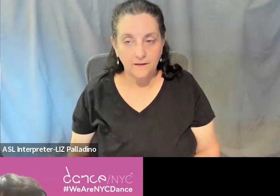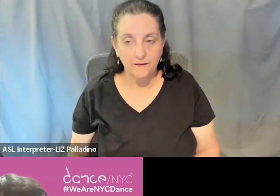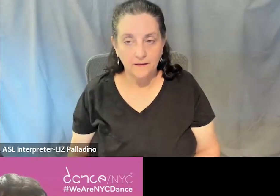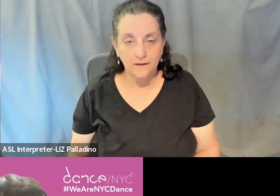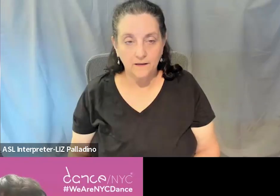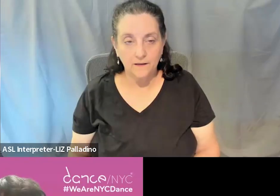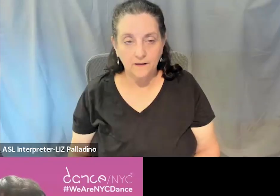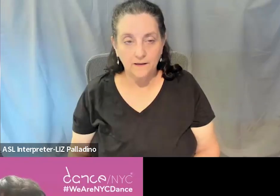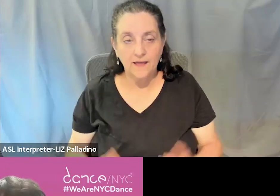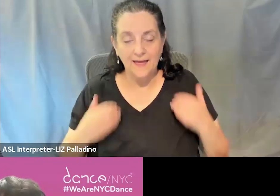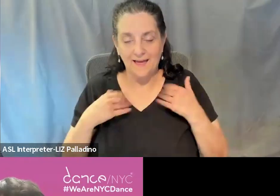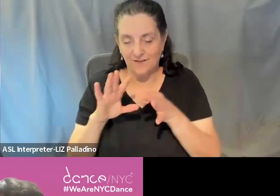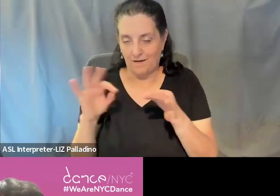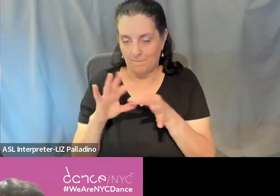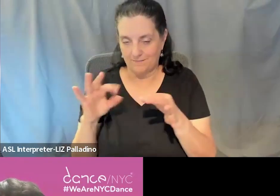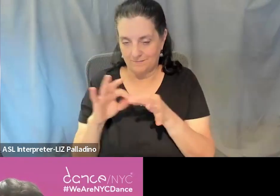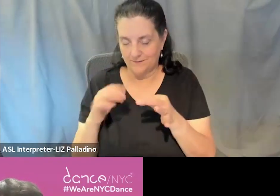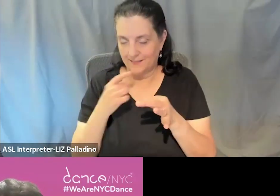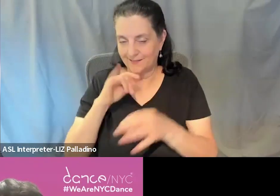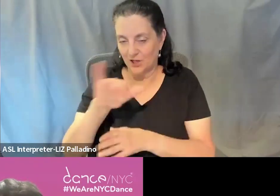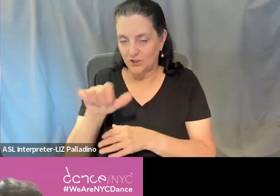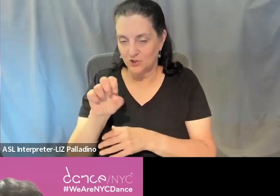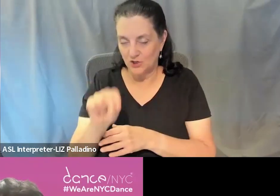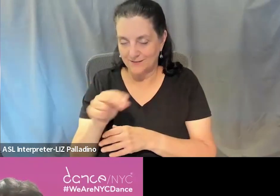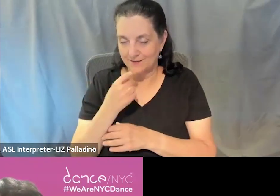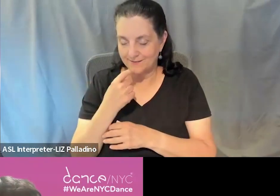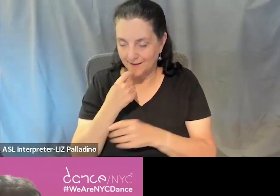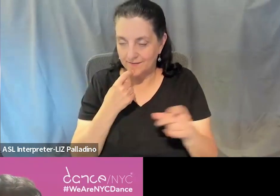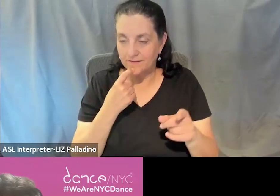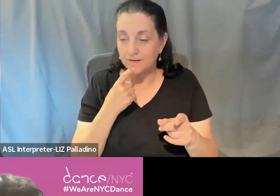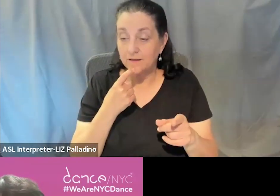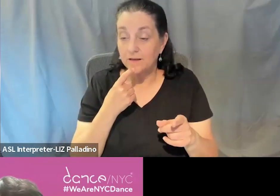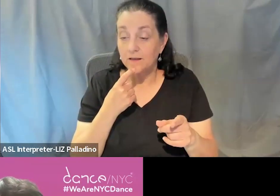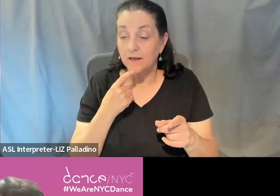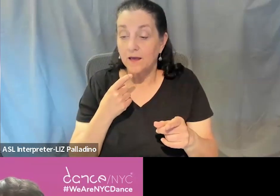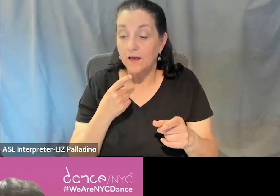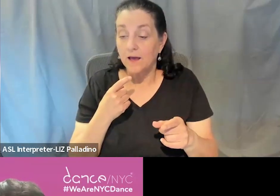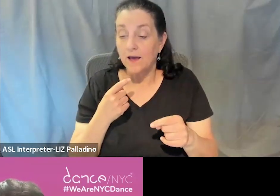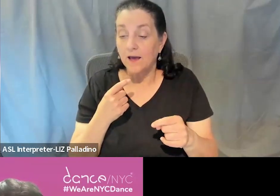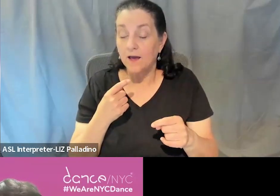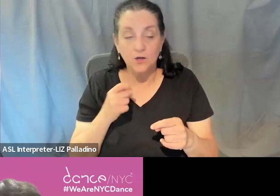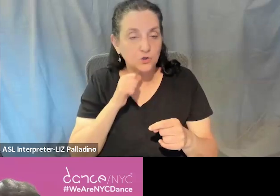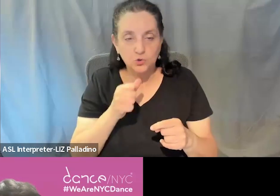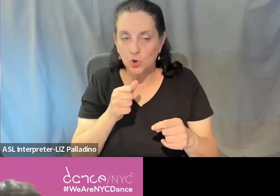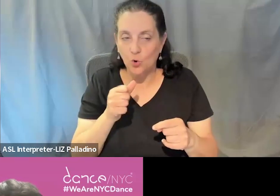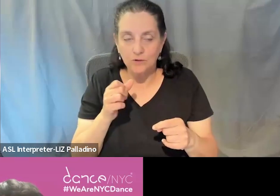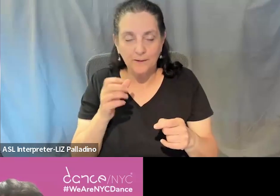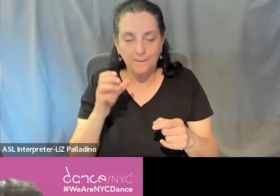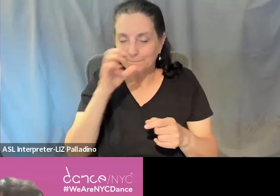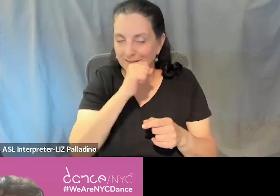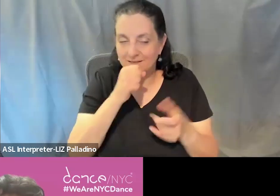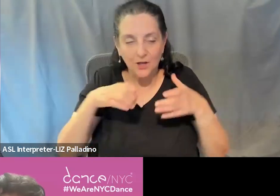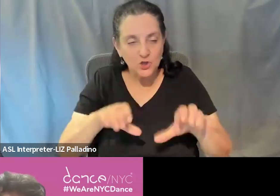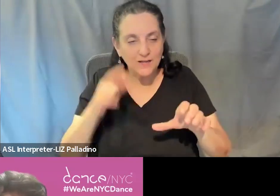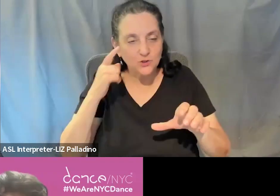We just have a comment that Jason Samuel Smith once told Brenda, don't ever miss the chance to